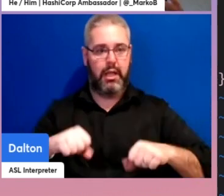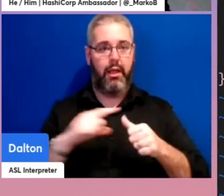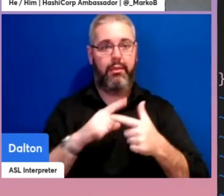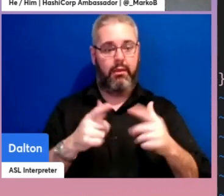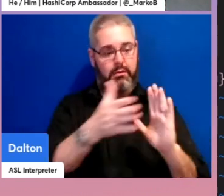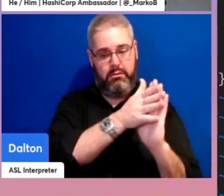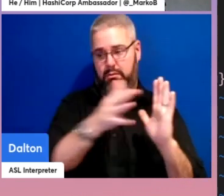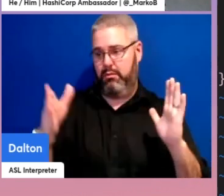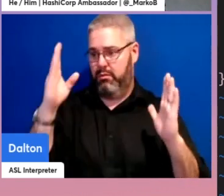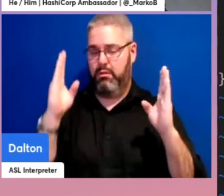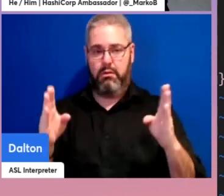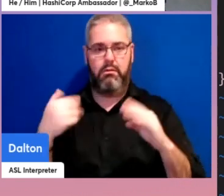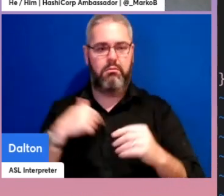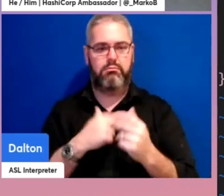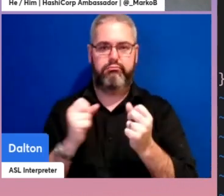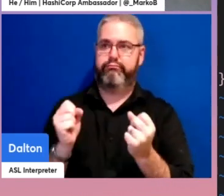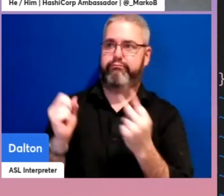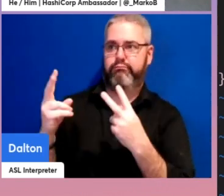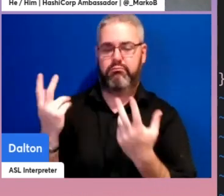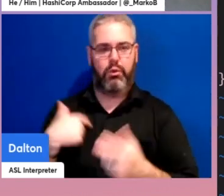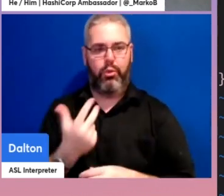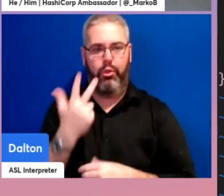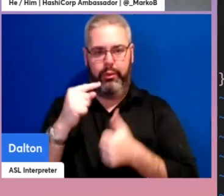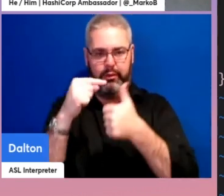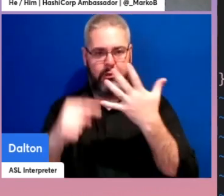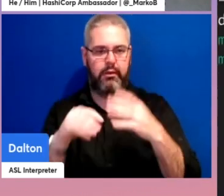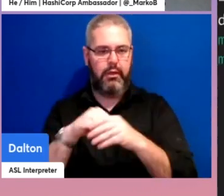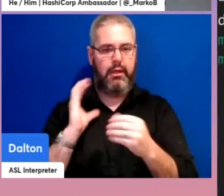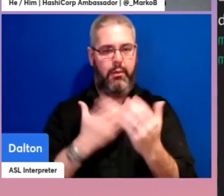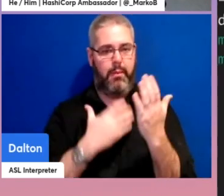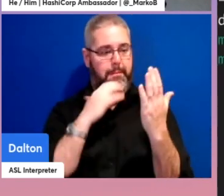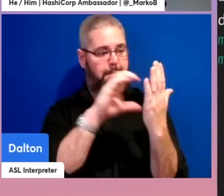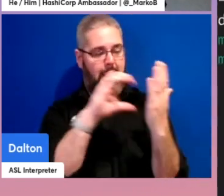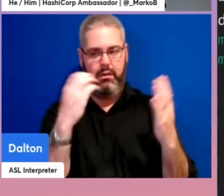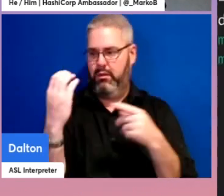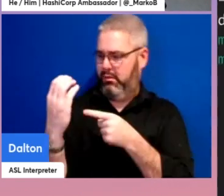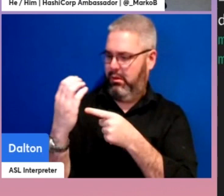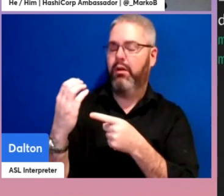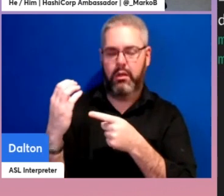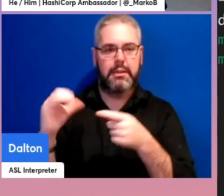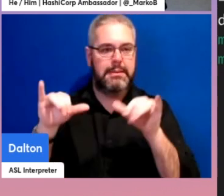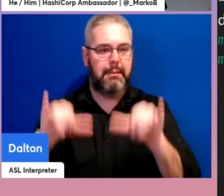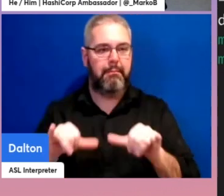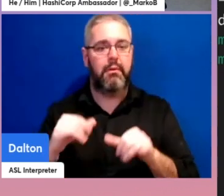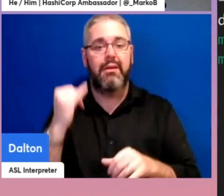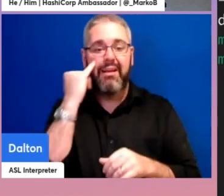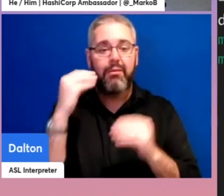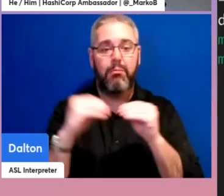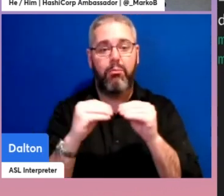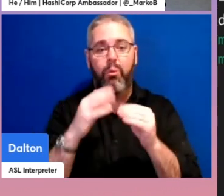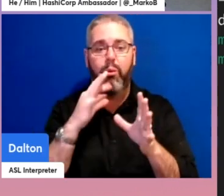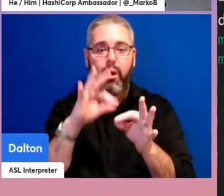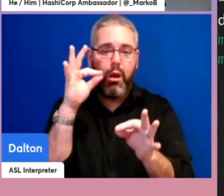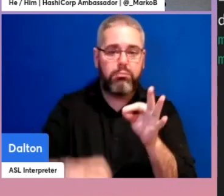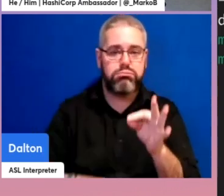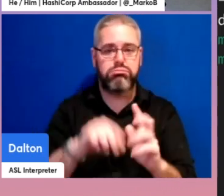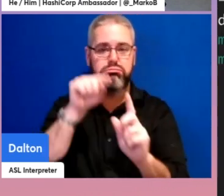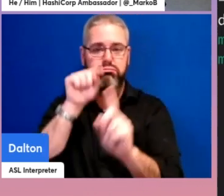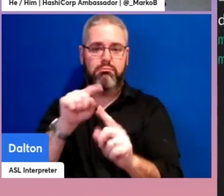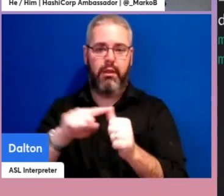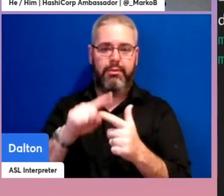obviously uploading the S3 objects that we have in our module as well. So it's a very simplified version of it.